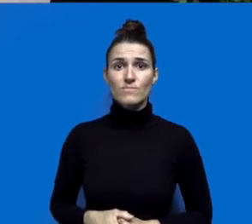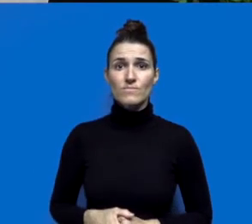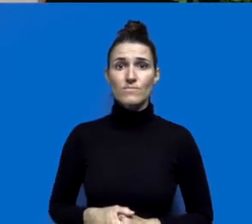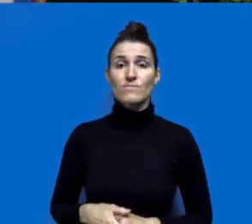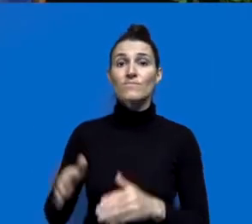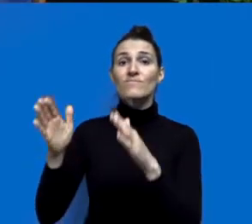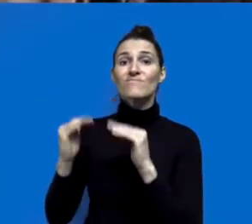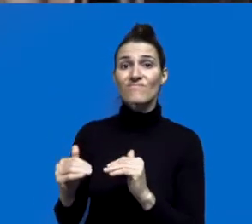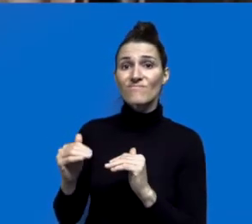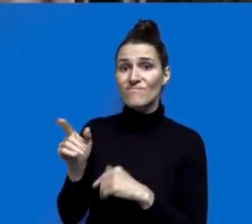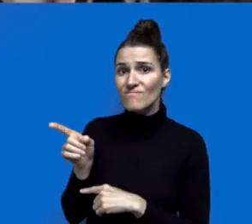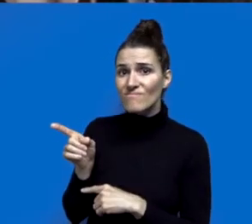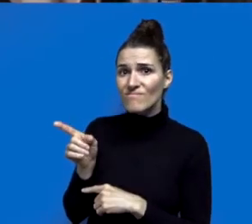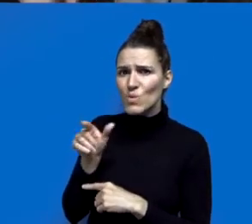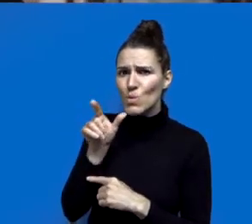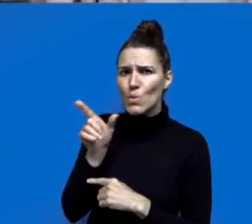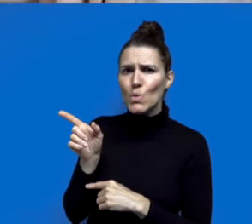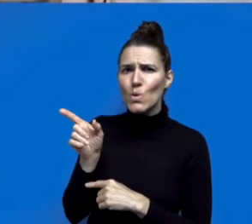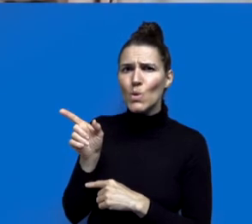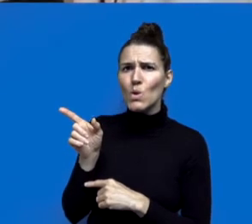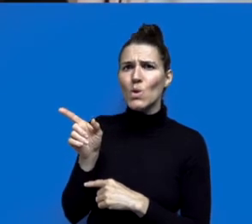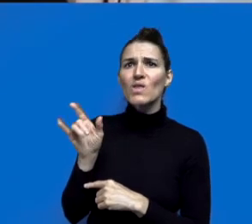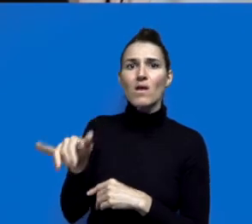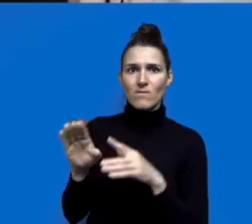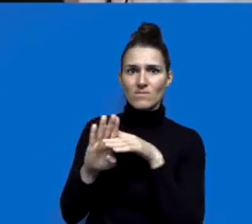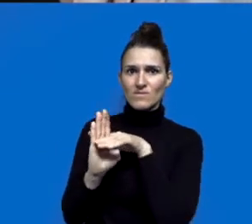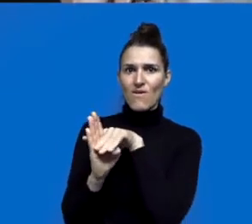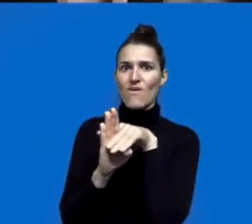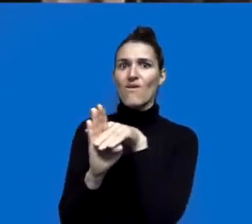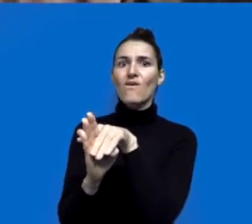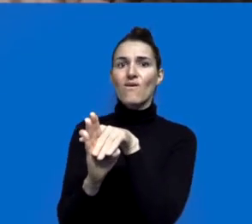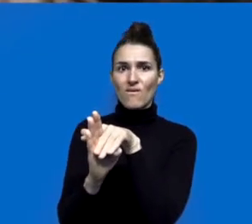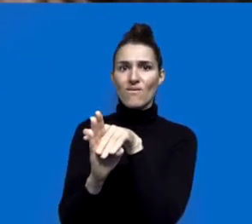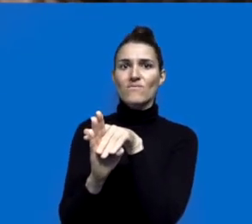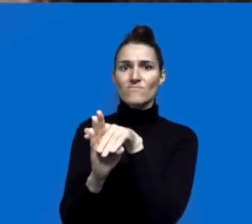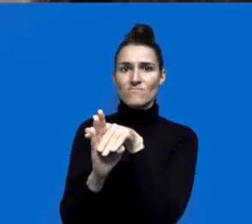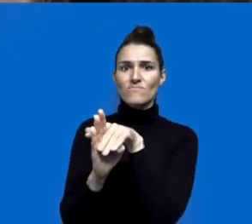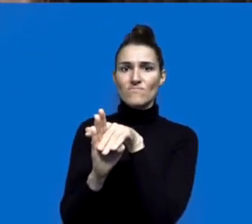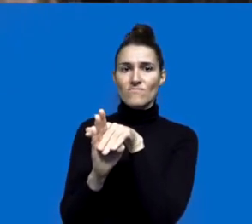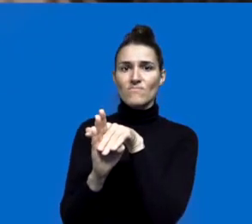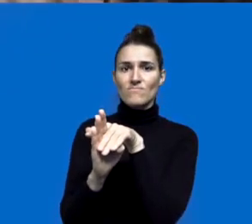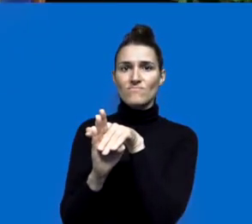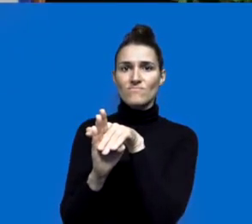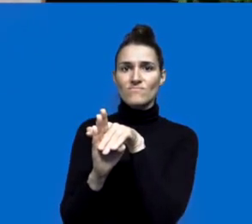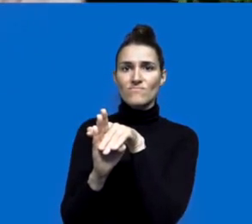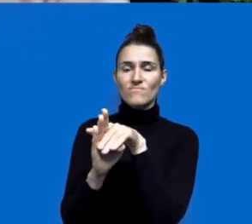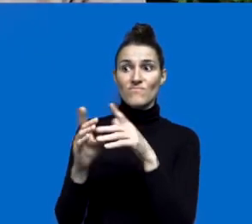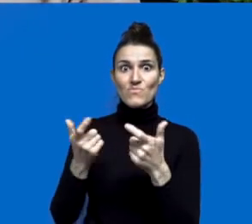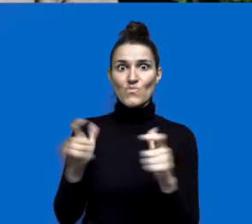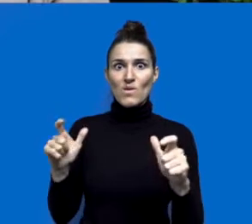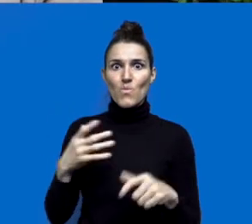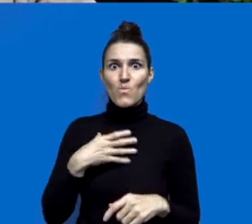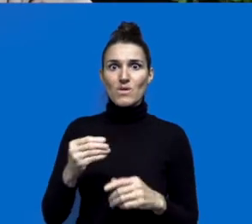And who's this? Who's that? A shark, a great white shark. And